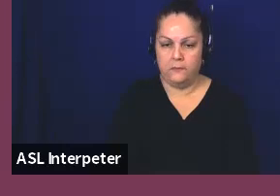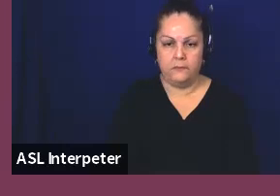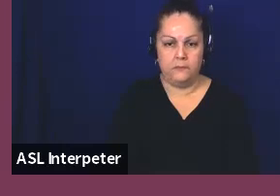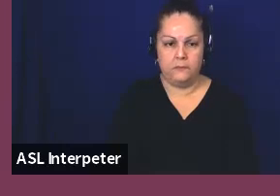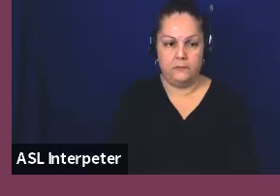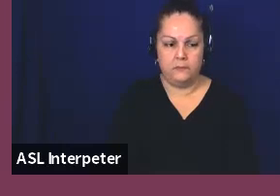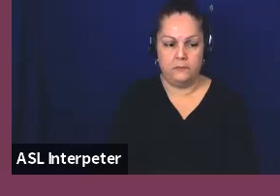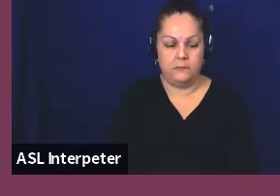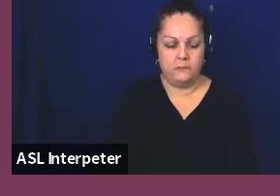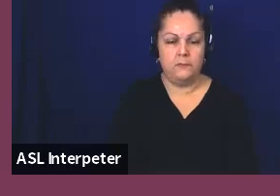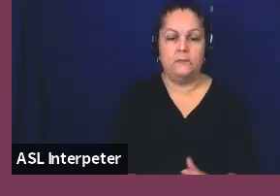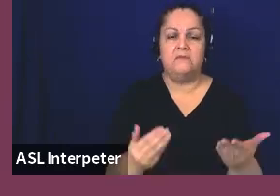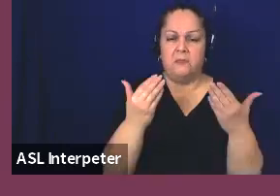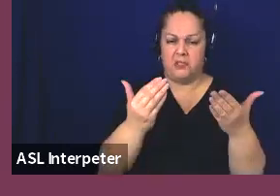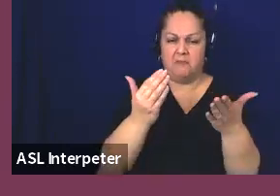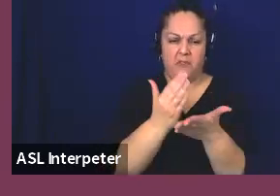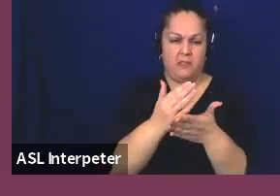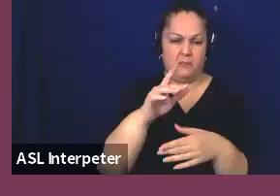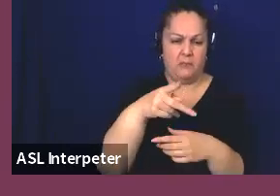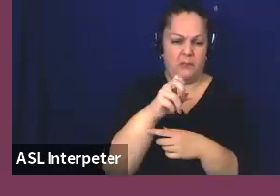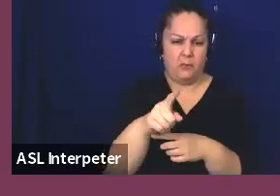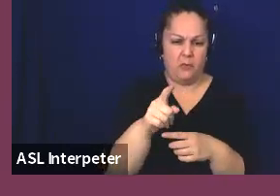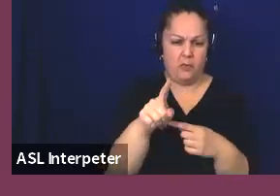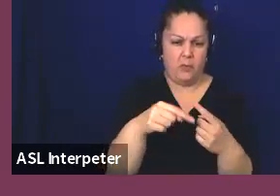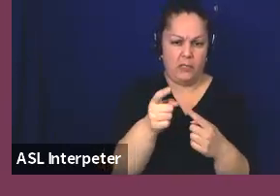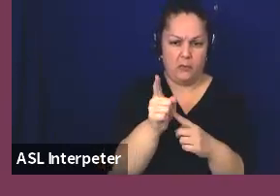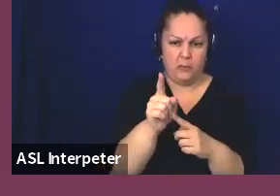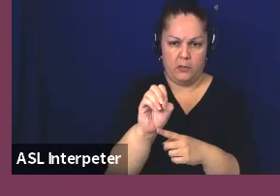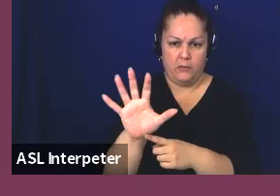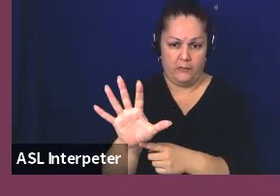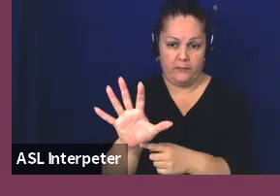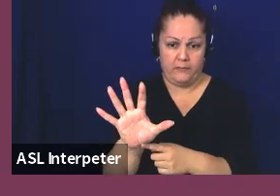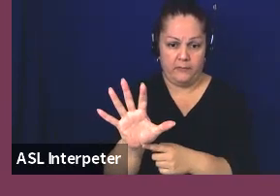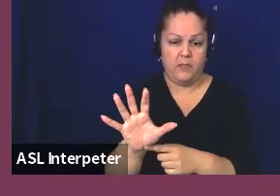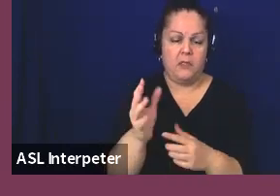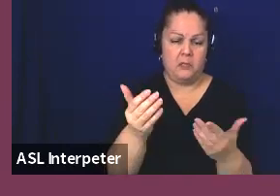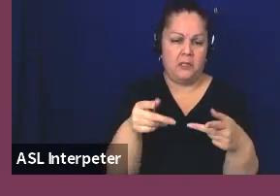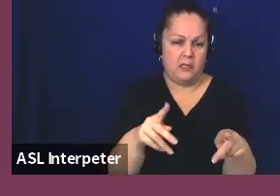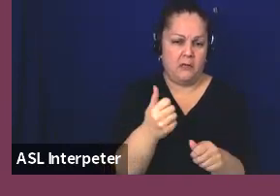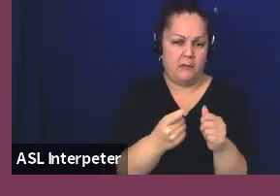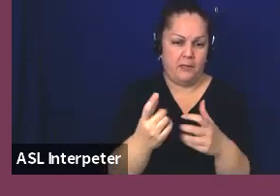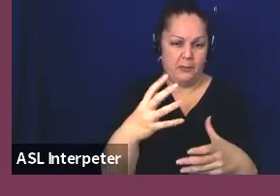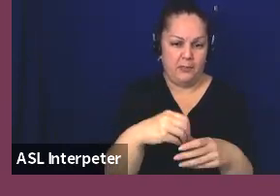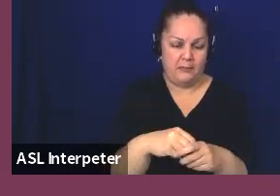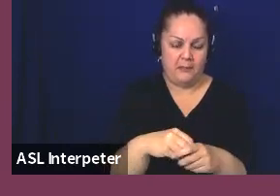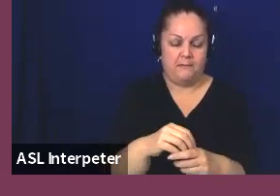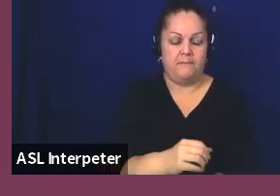I'll go ahead and wrap this poll up at the 1 minute and 5 second mark to allow everyone to participate.